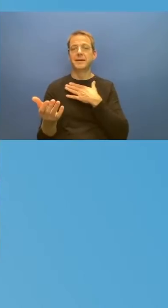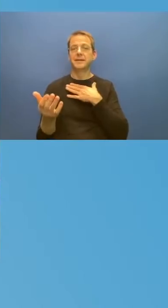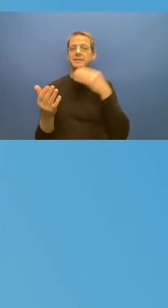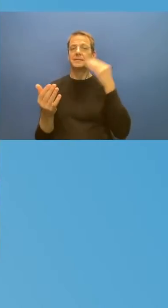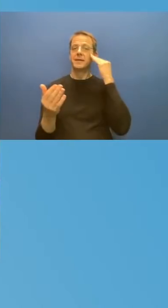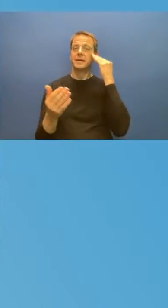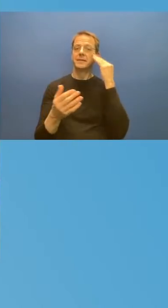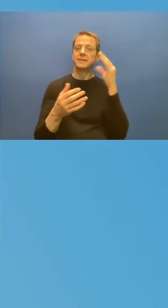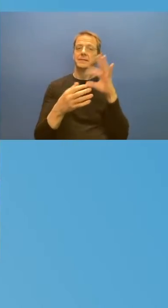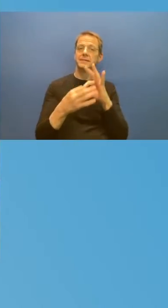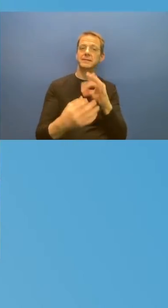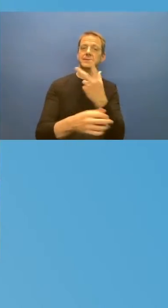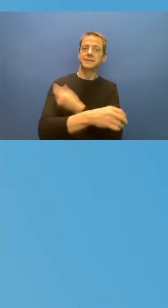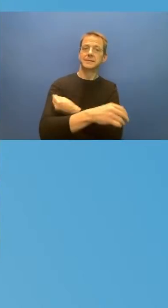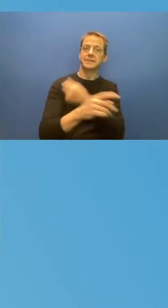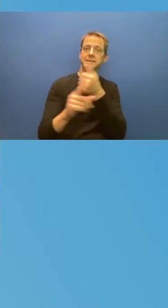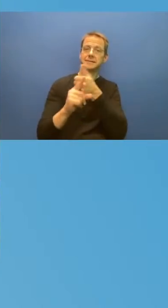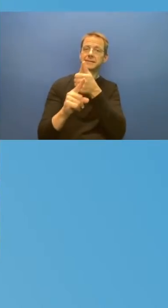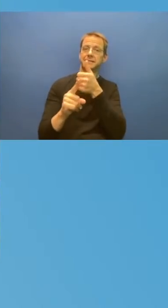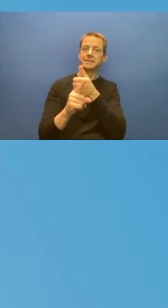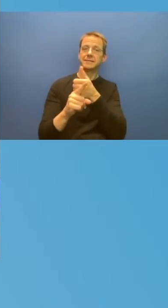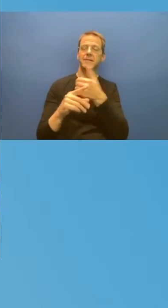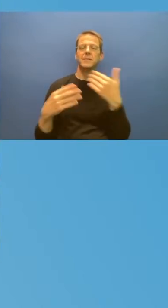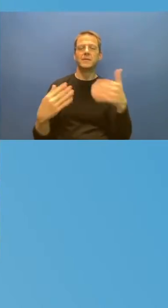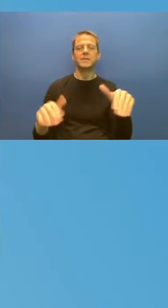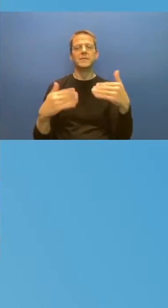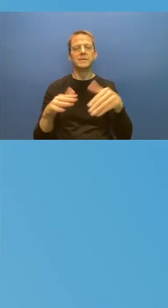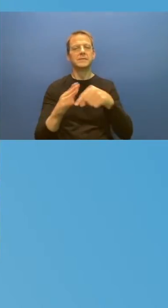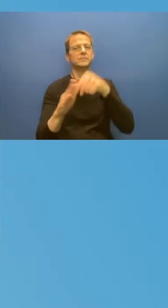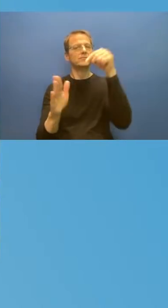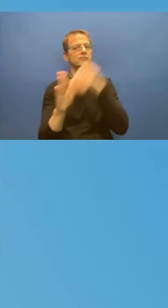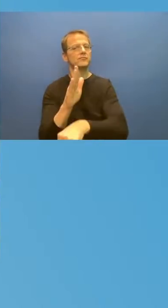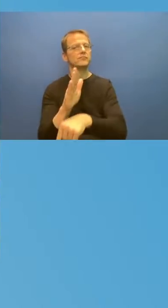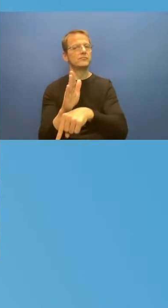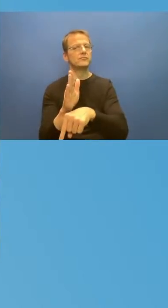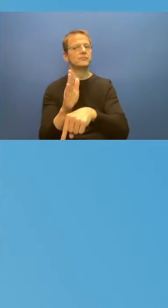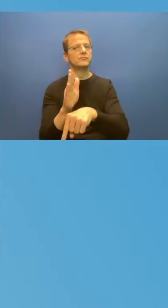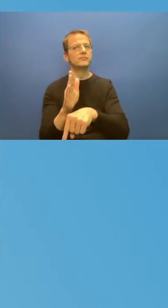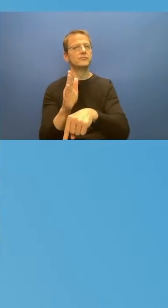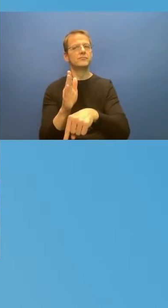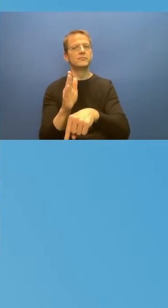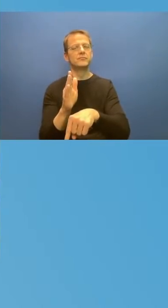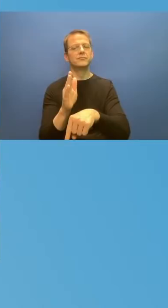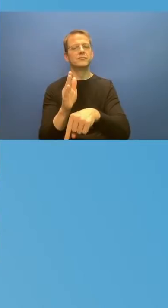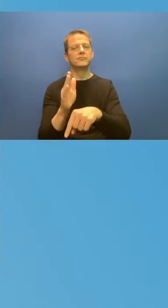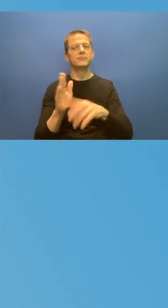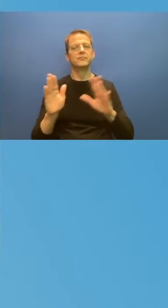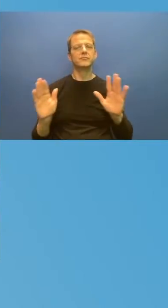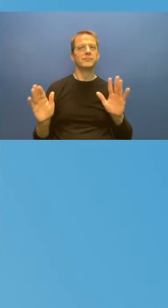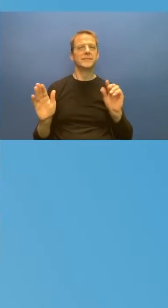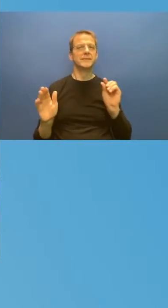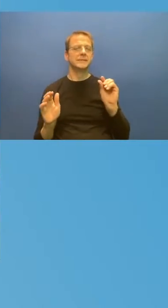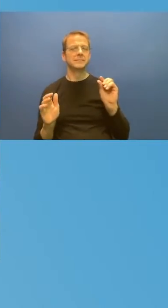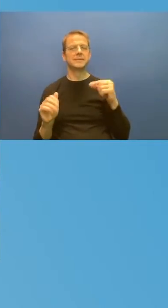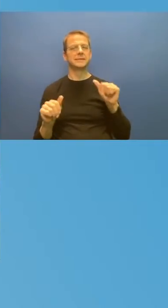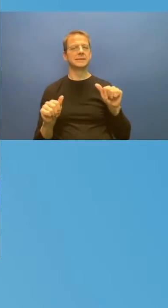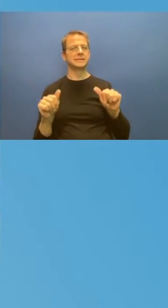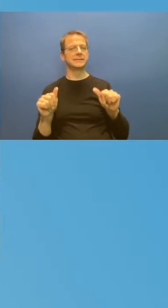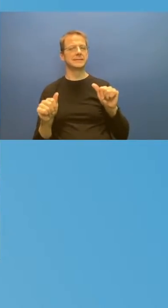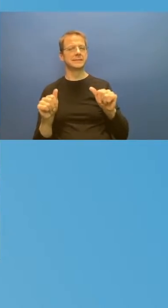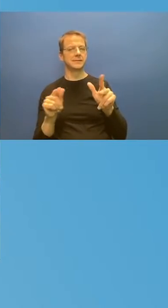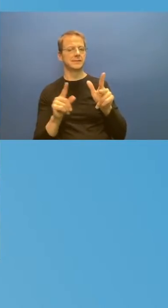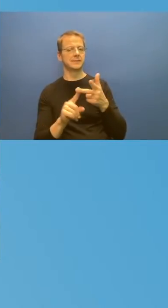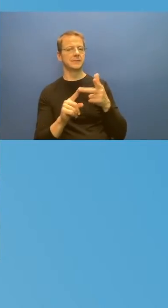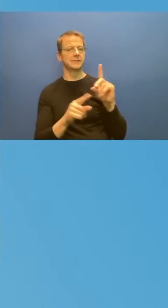to give widespread third shots or boosters, knowing that there isn't clear evidence that